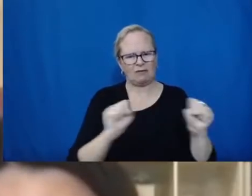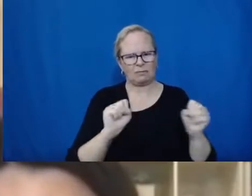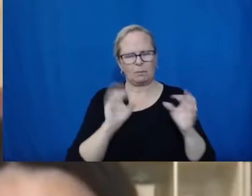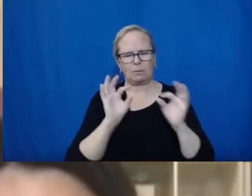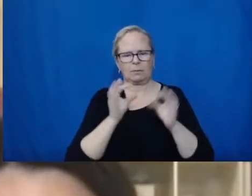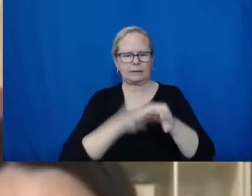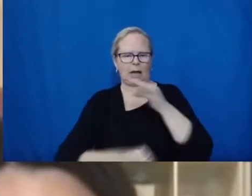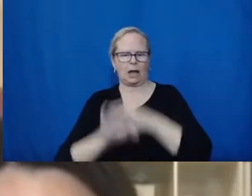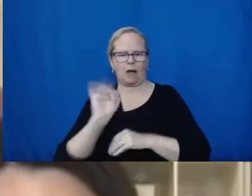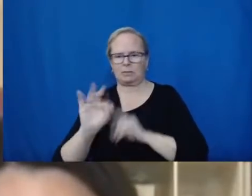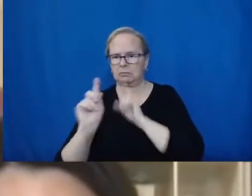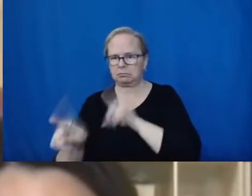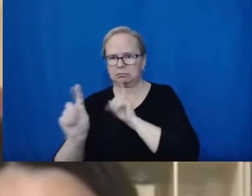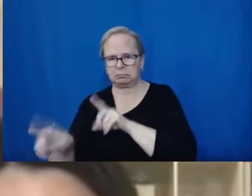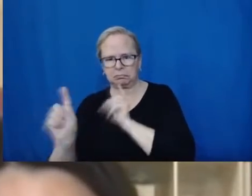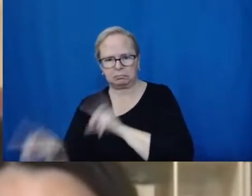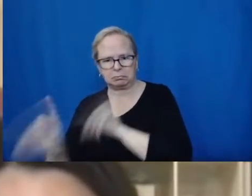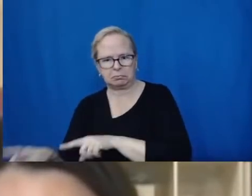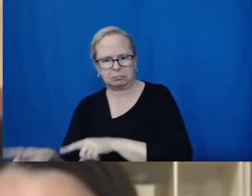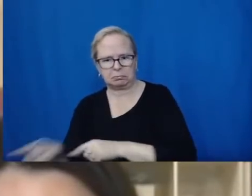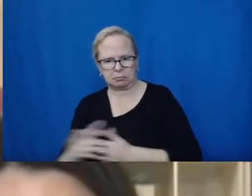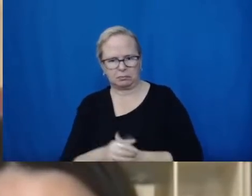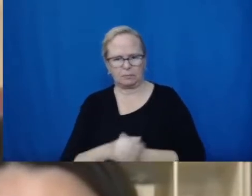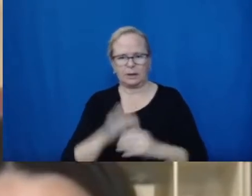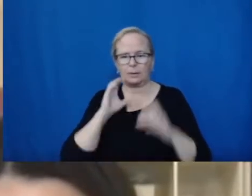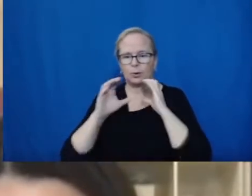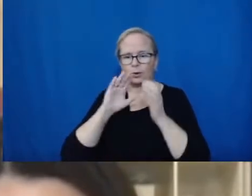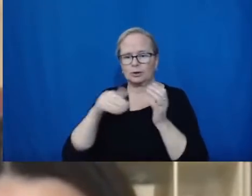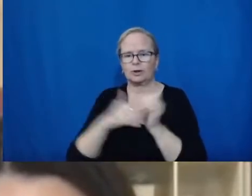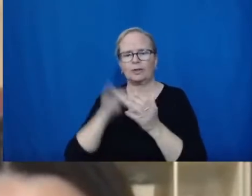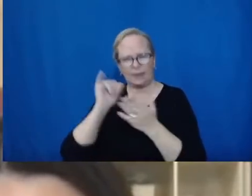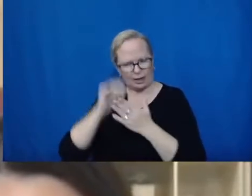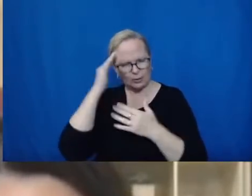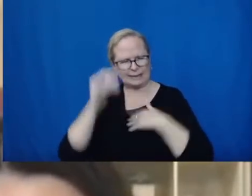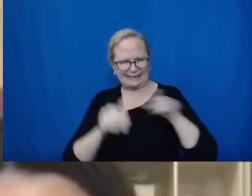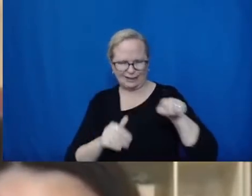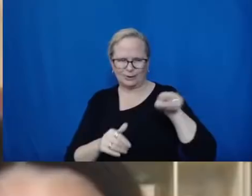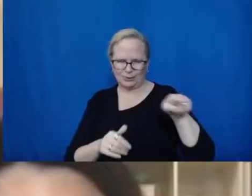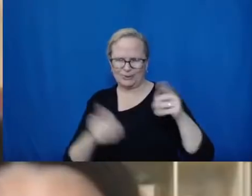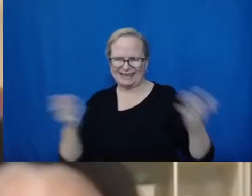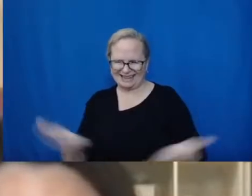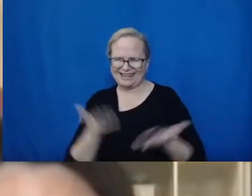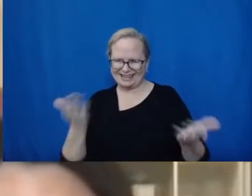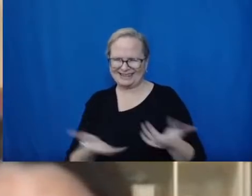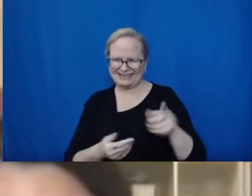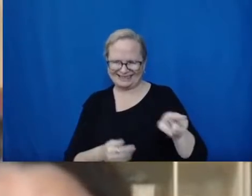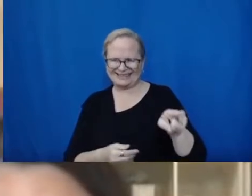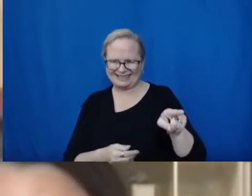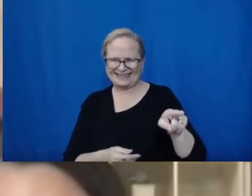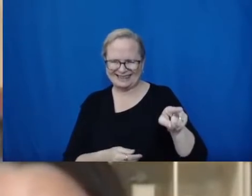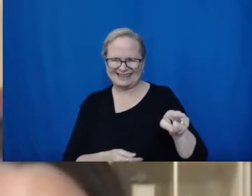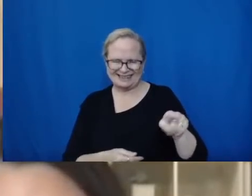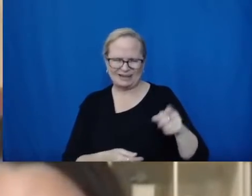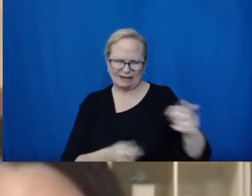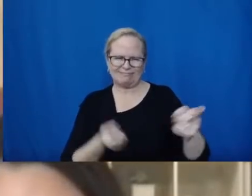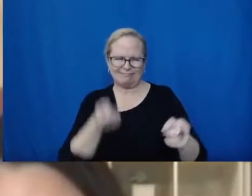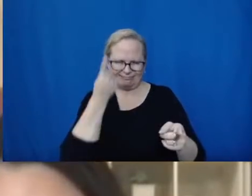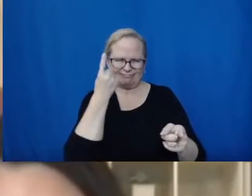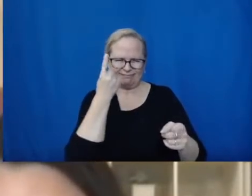And this is exactly why I need to have you here on days like today, so I can deepen my understanding of all of this as